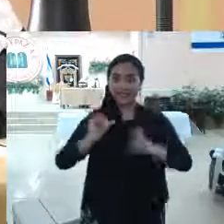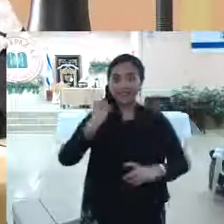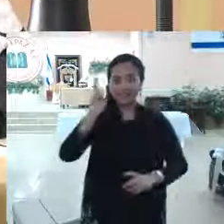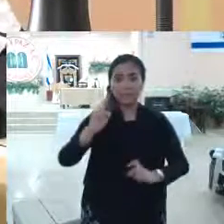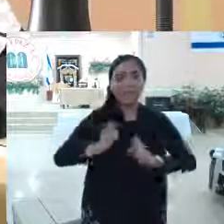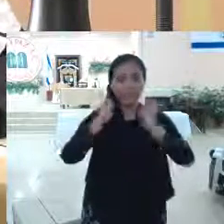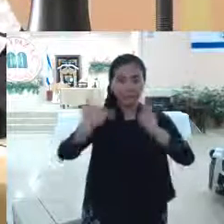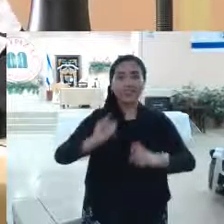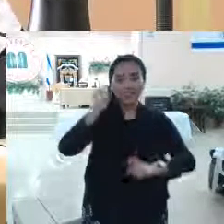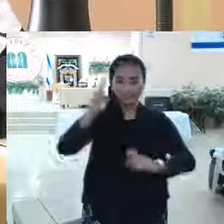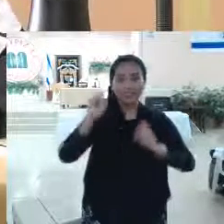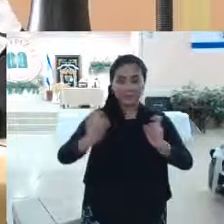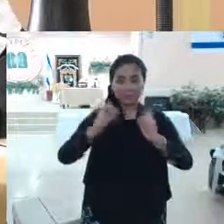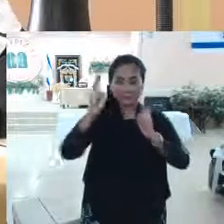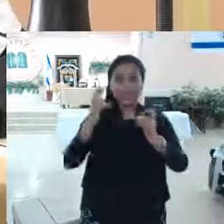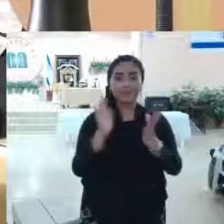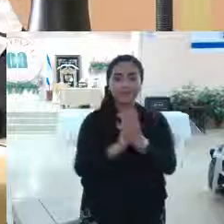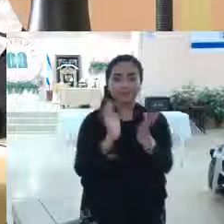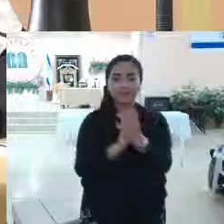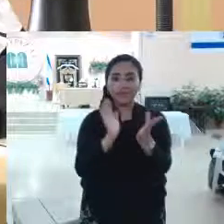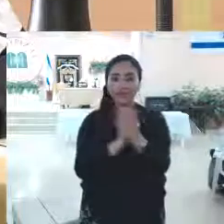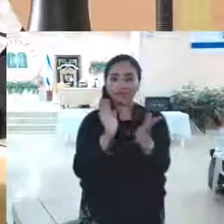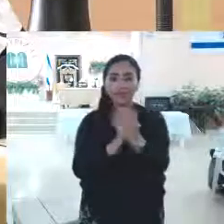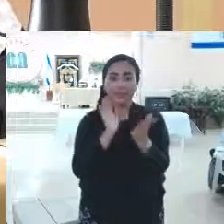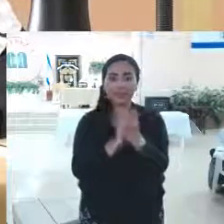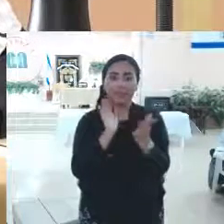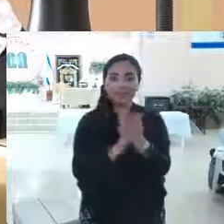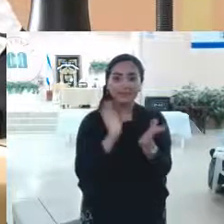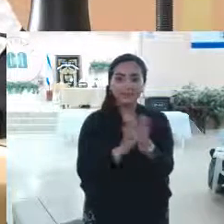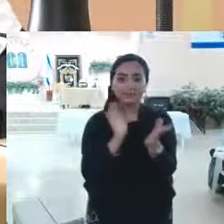Hallelujah. Aleluya. Hallelujah.